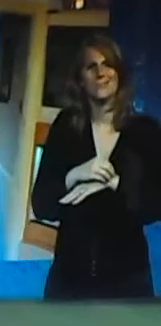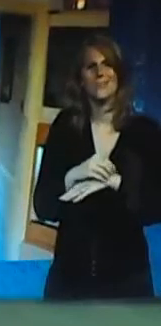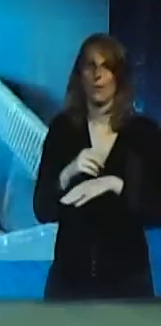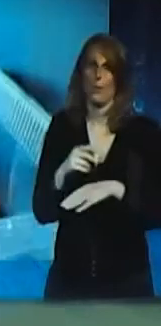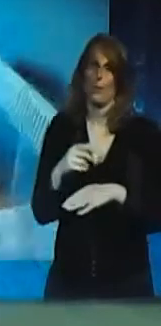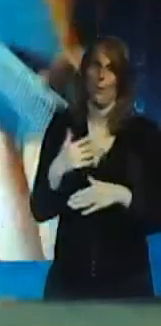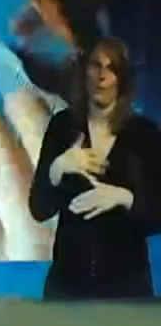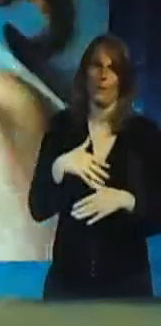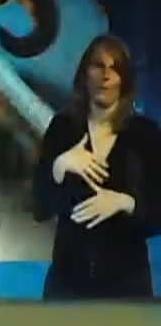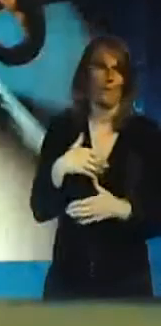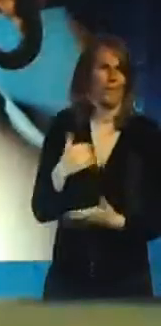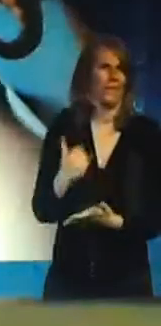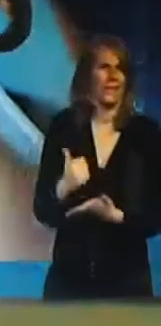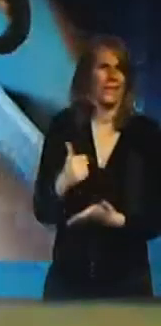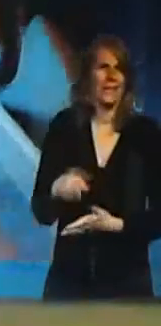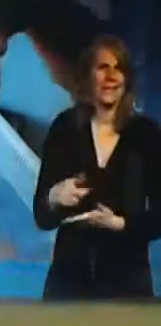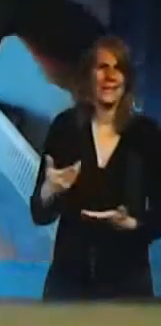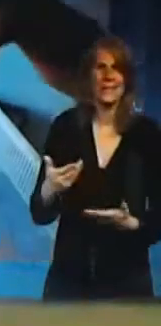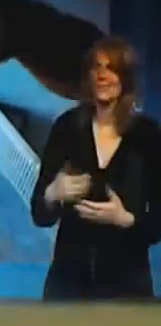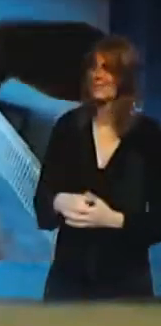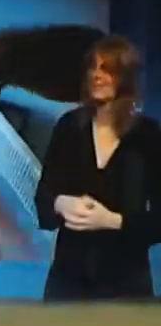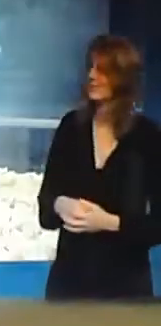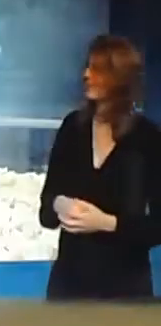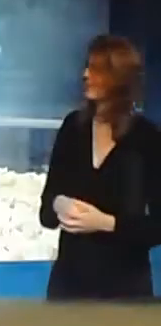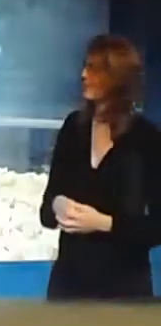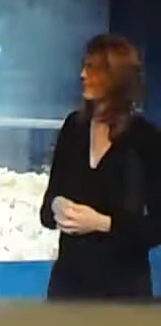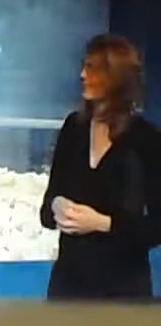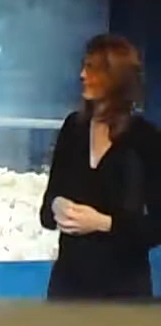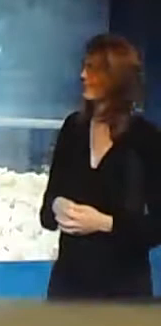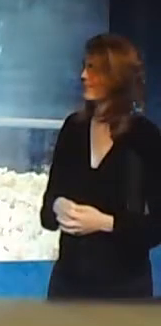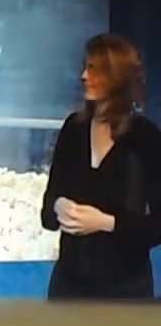skin. They're awesome, absolutely awesome.